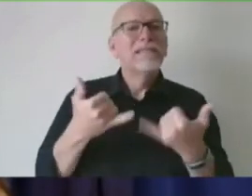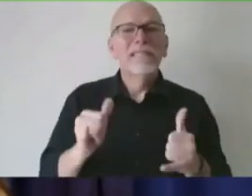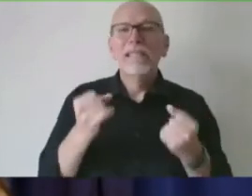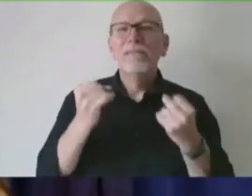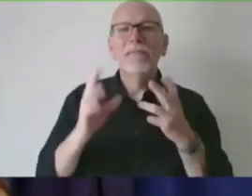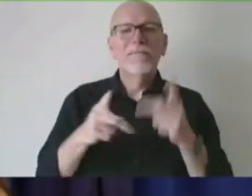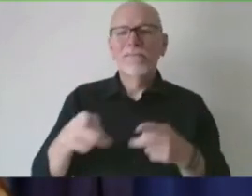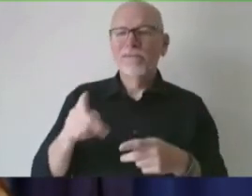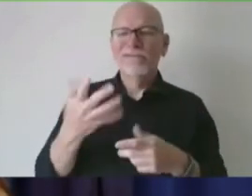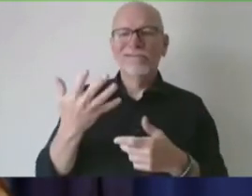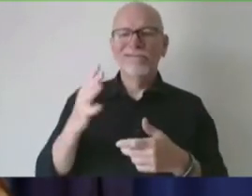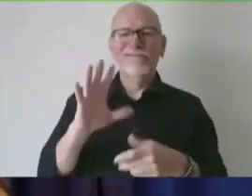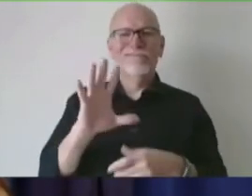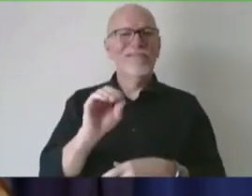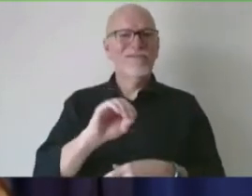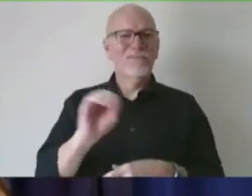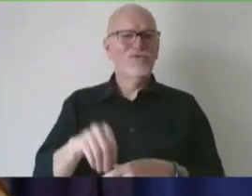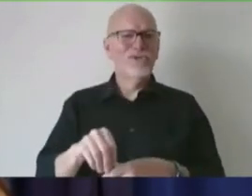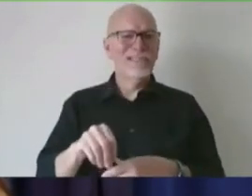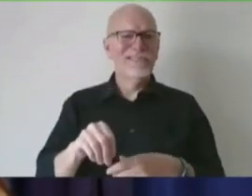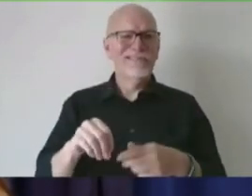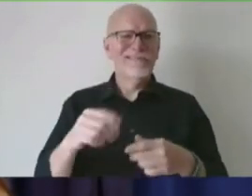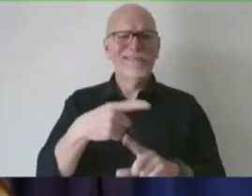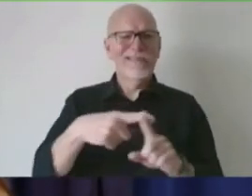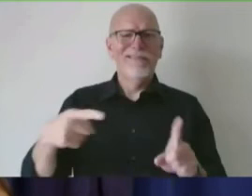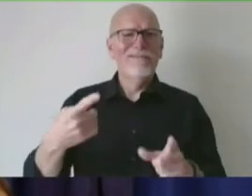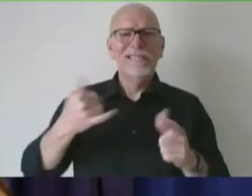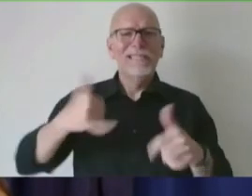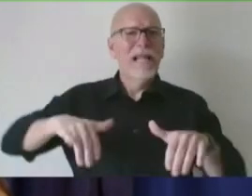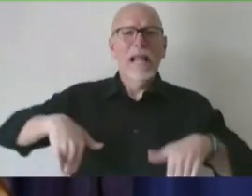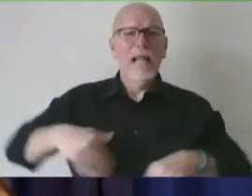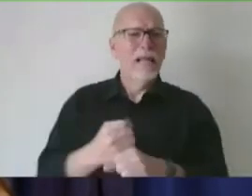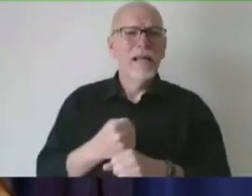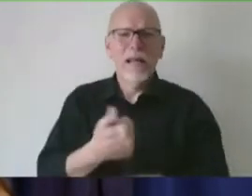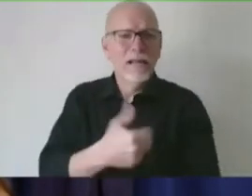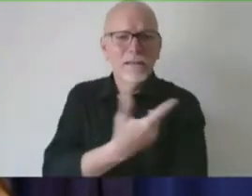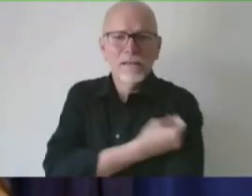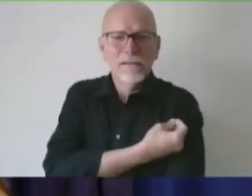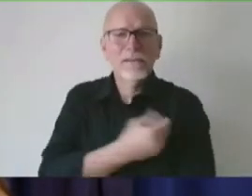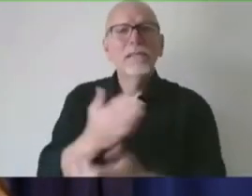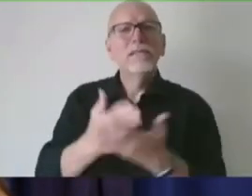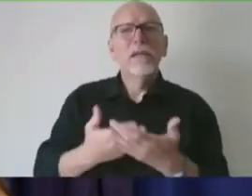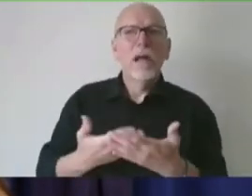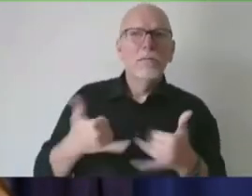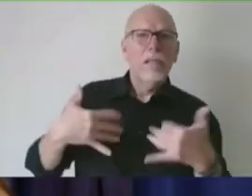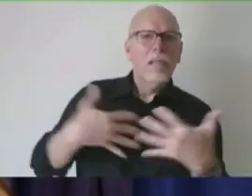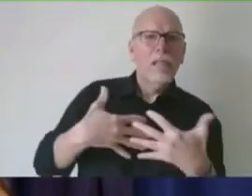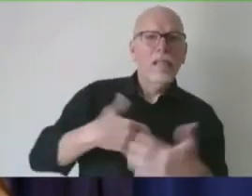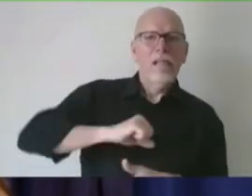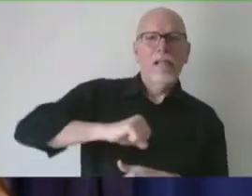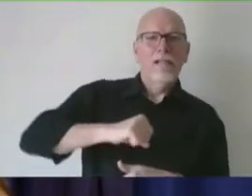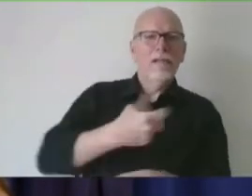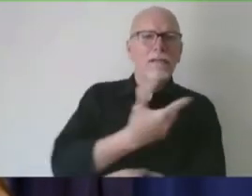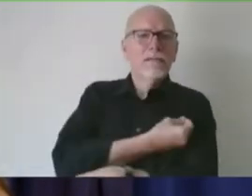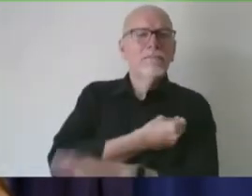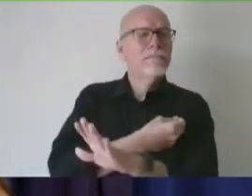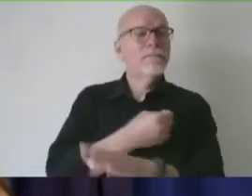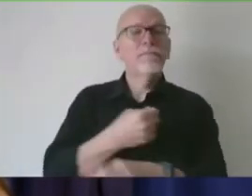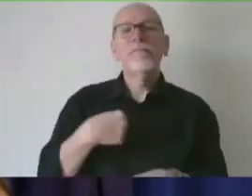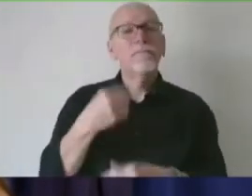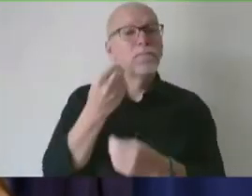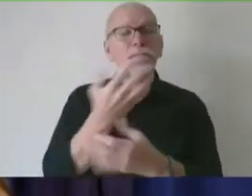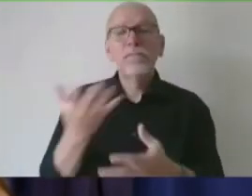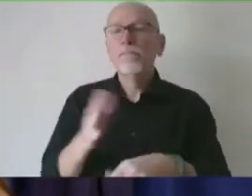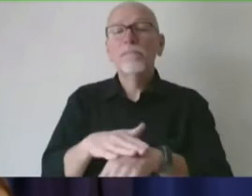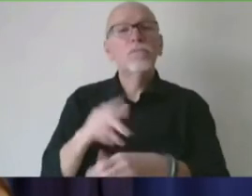nearly 50% population that hasn't received a dose. Some are still fearful about the vaccine. To those, I say,